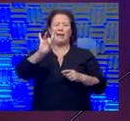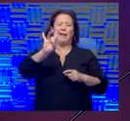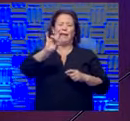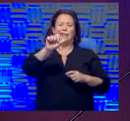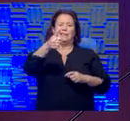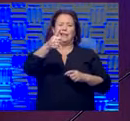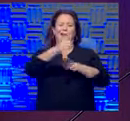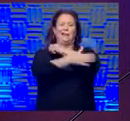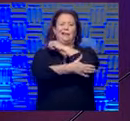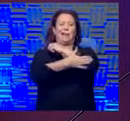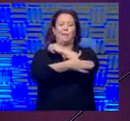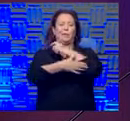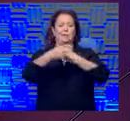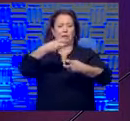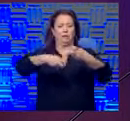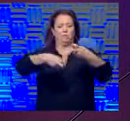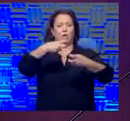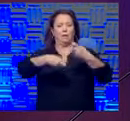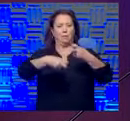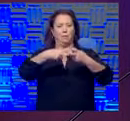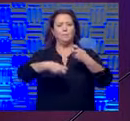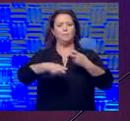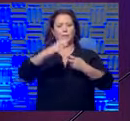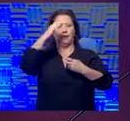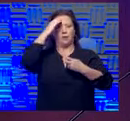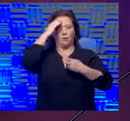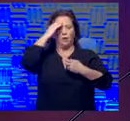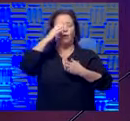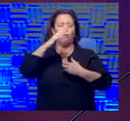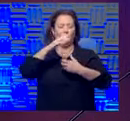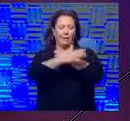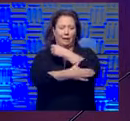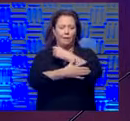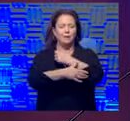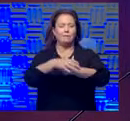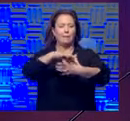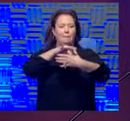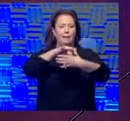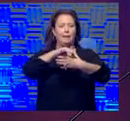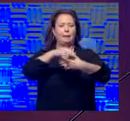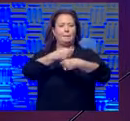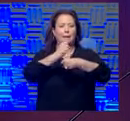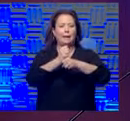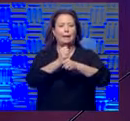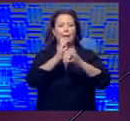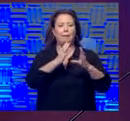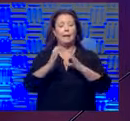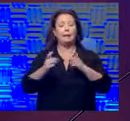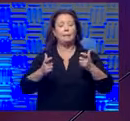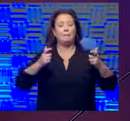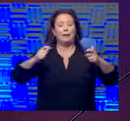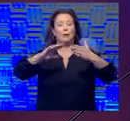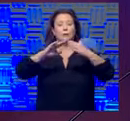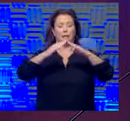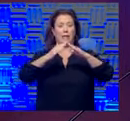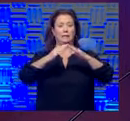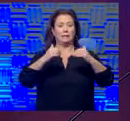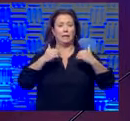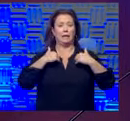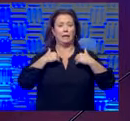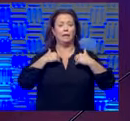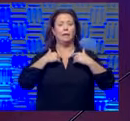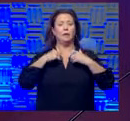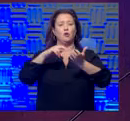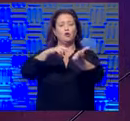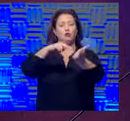the problems, and you know what those counties are. They're the ones with meatpacking plants, the larger urban counties that have a fair number of skilled